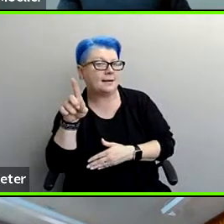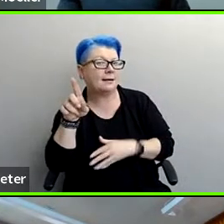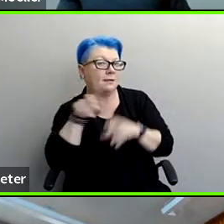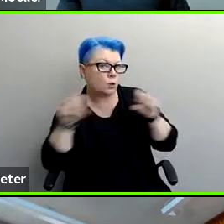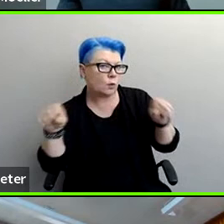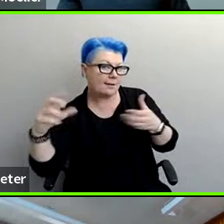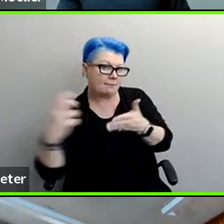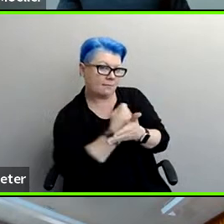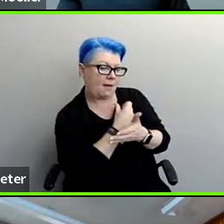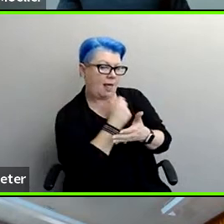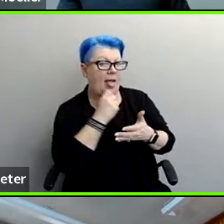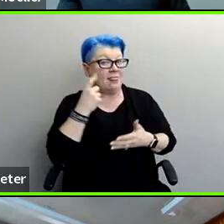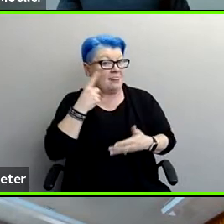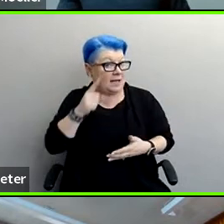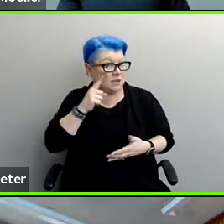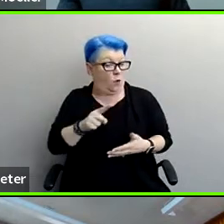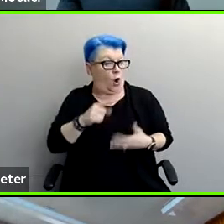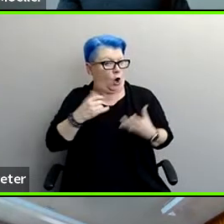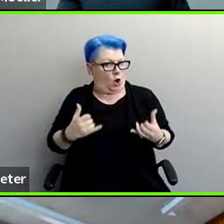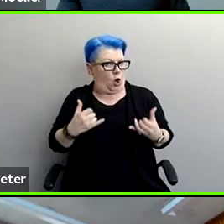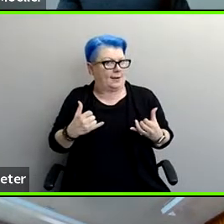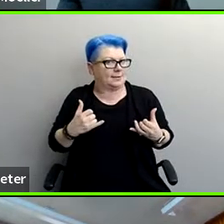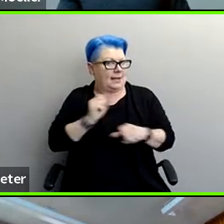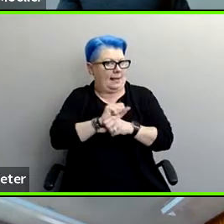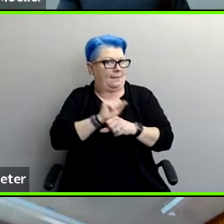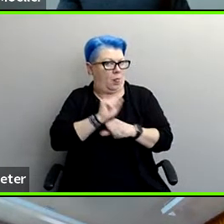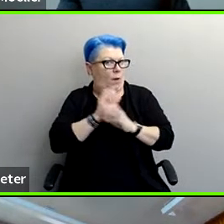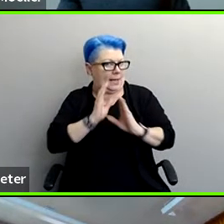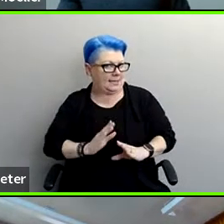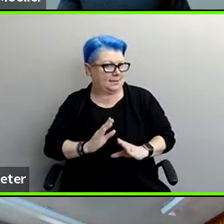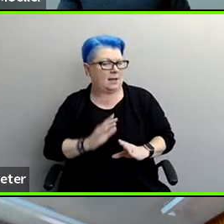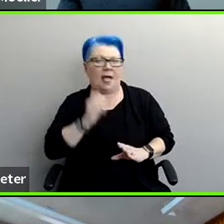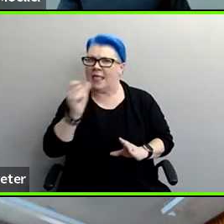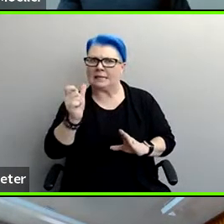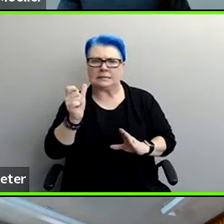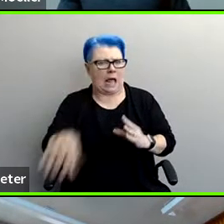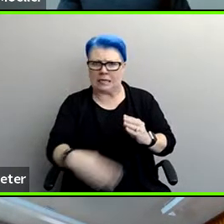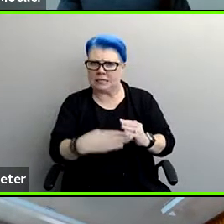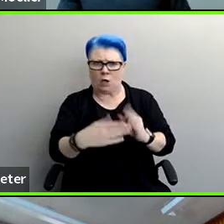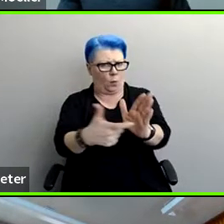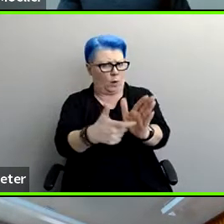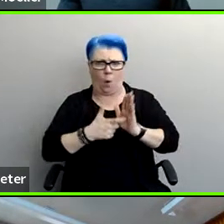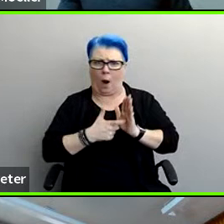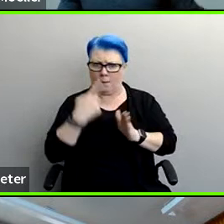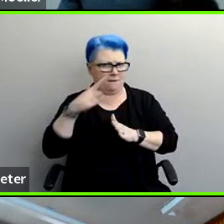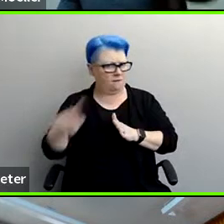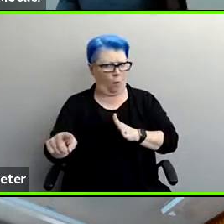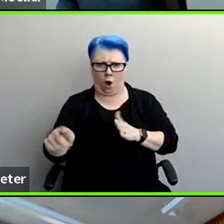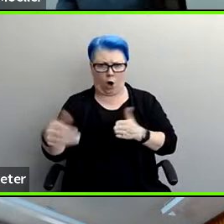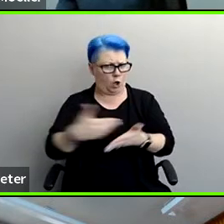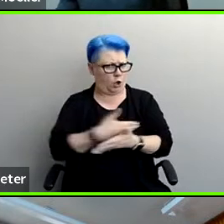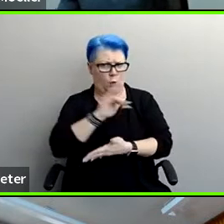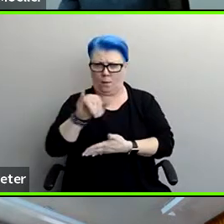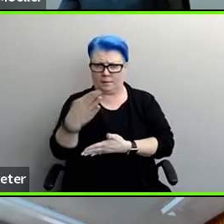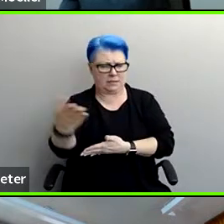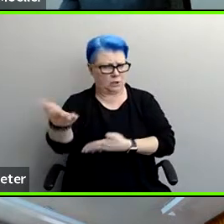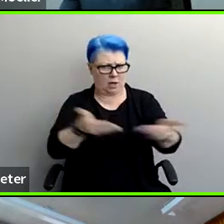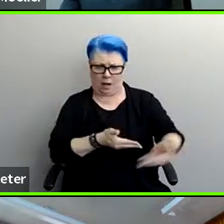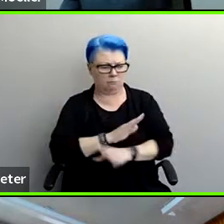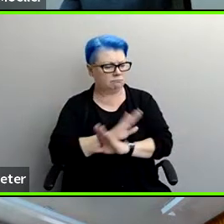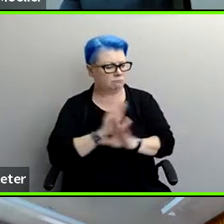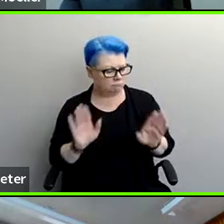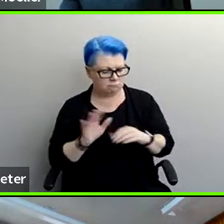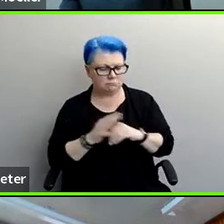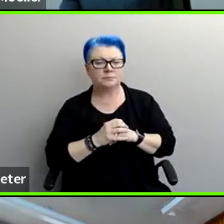employees. That is not an additional requirement for positions outside of